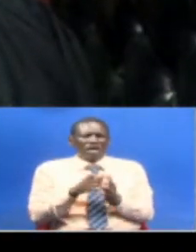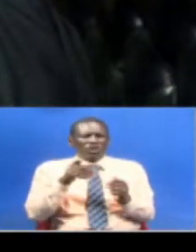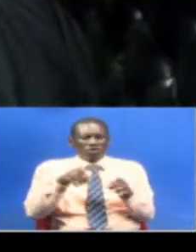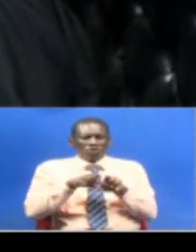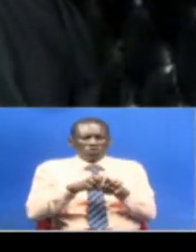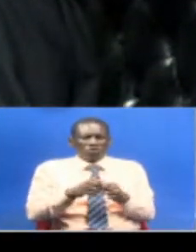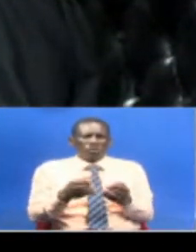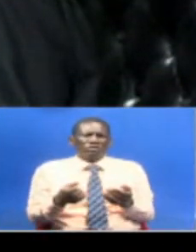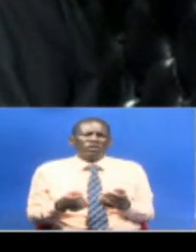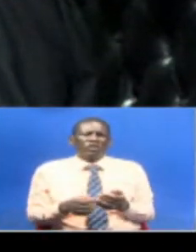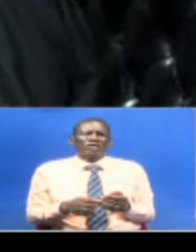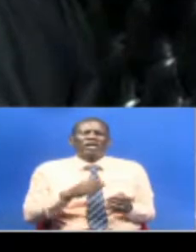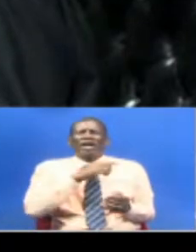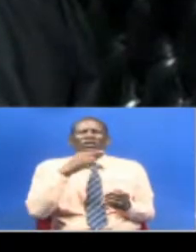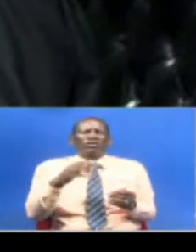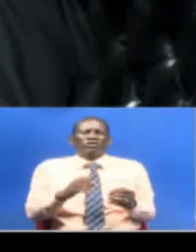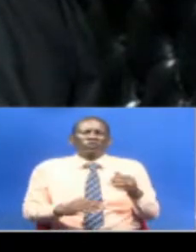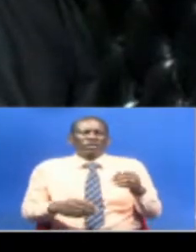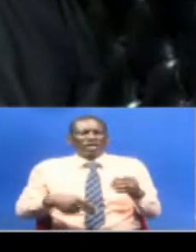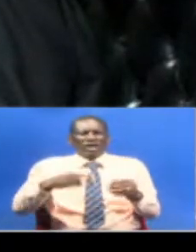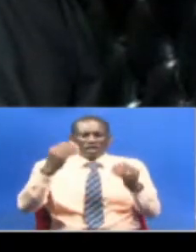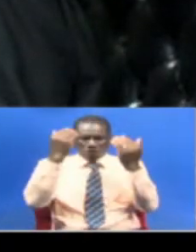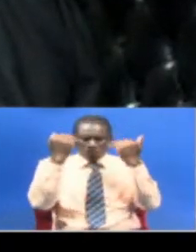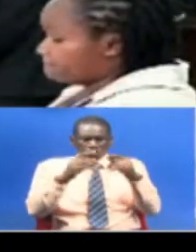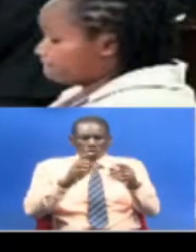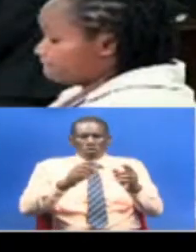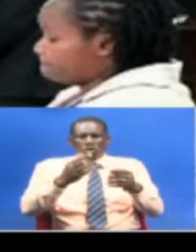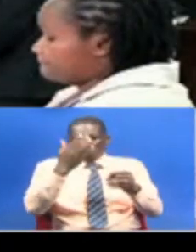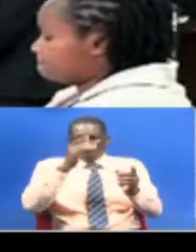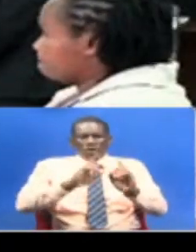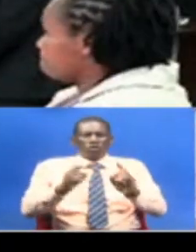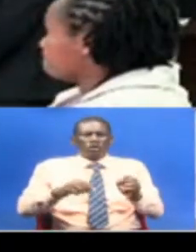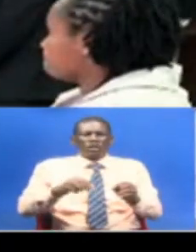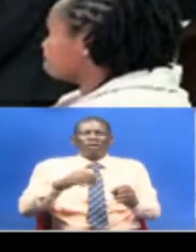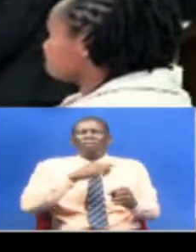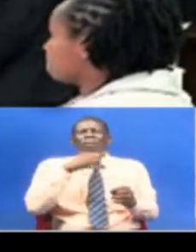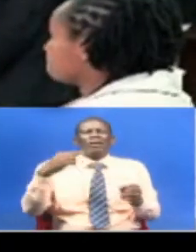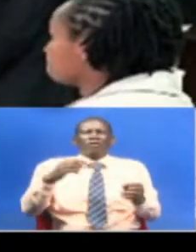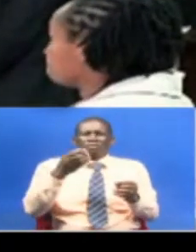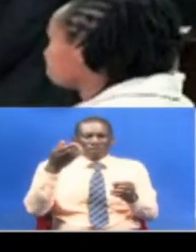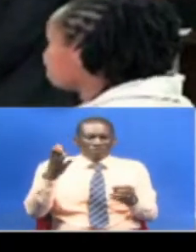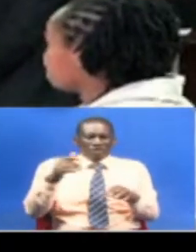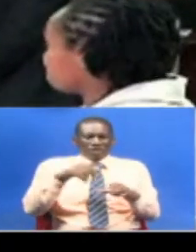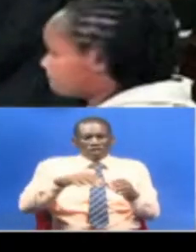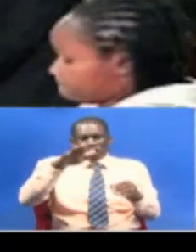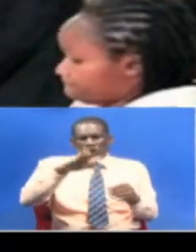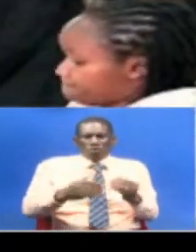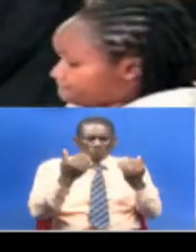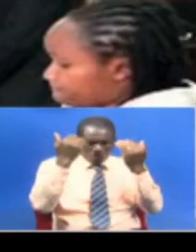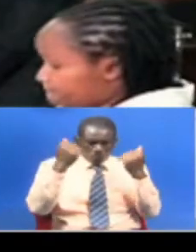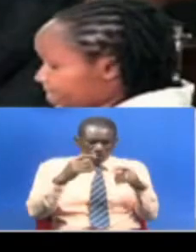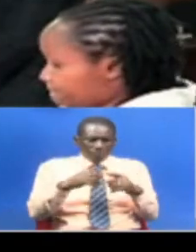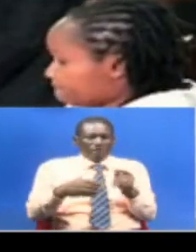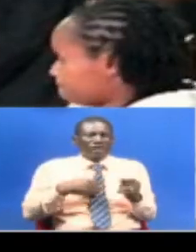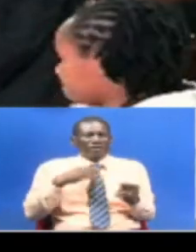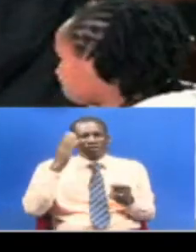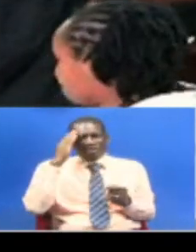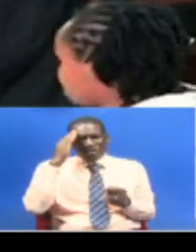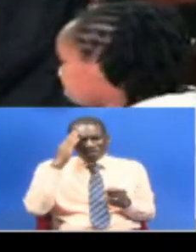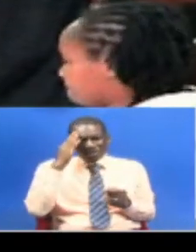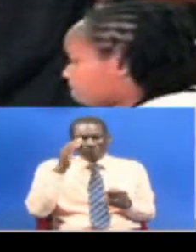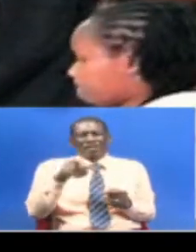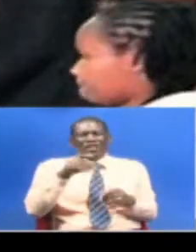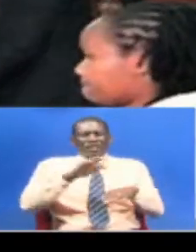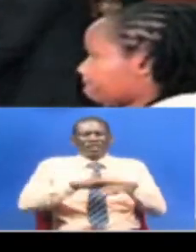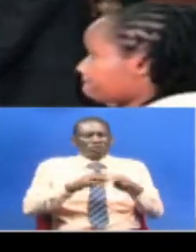then murder is handled by the High Court. Why can't also murder be handled in the lower court? But I think it's a good